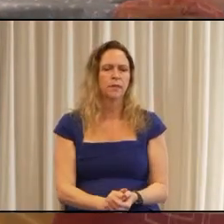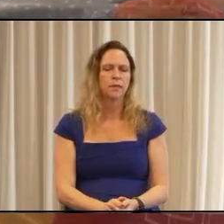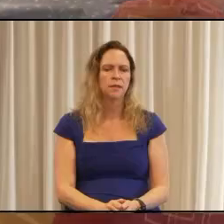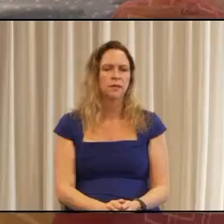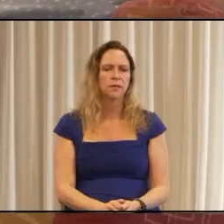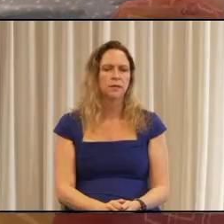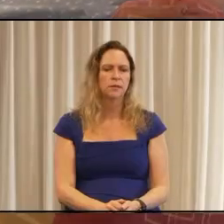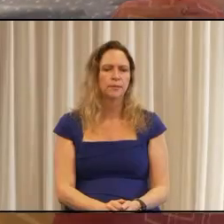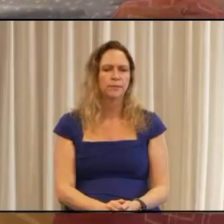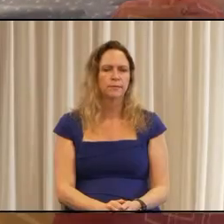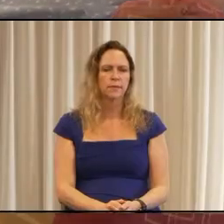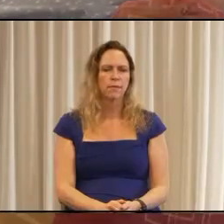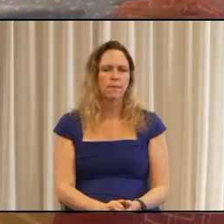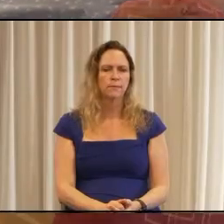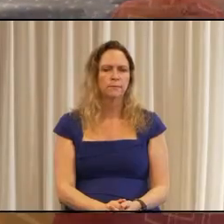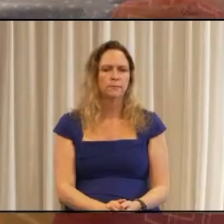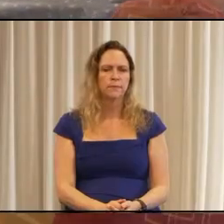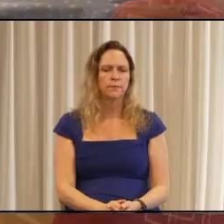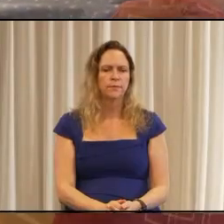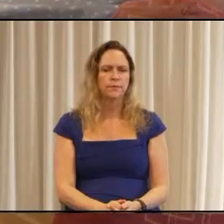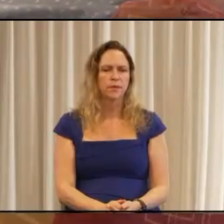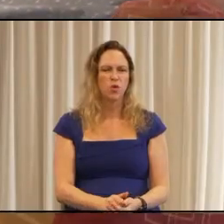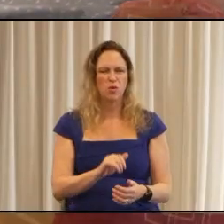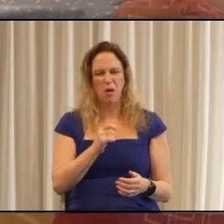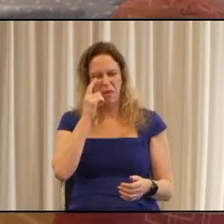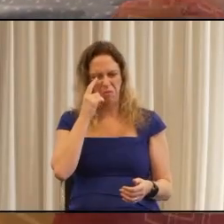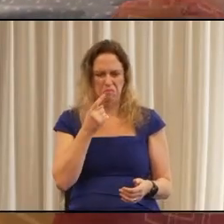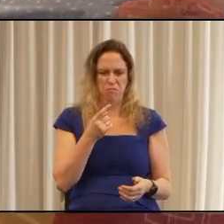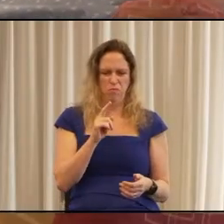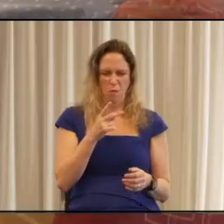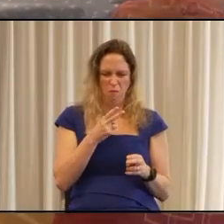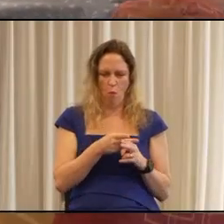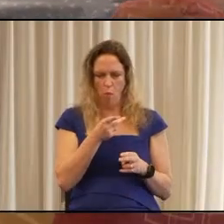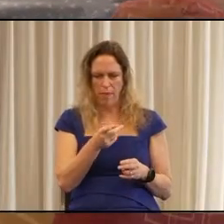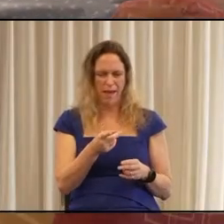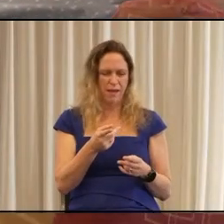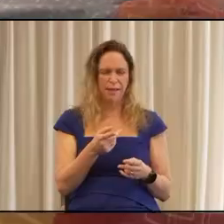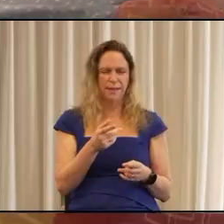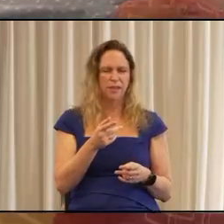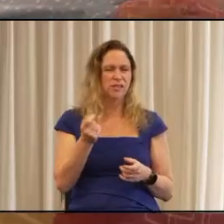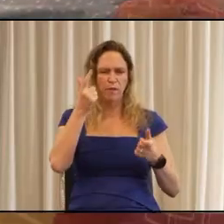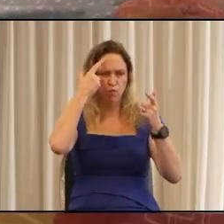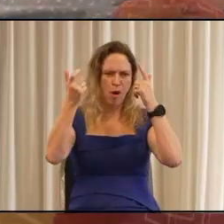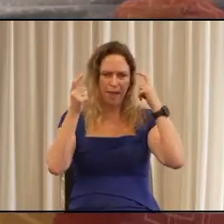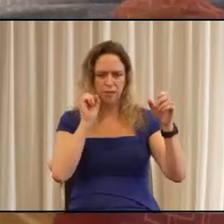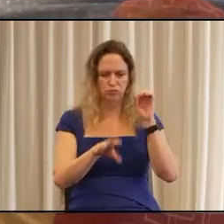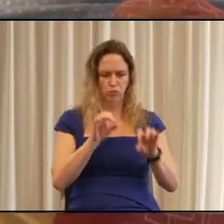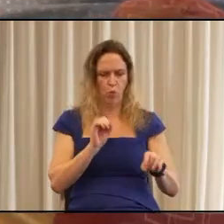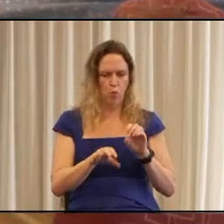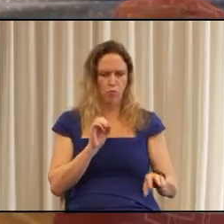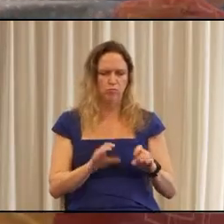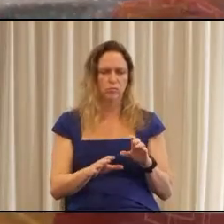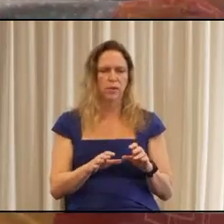can't even figure out that it's anything that's relevant to you, if you write everything down, any random thoughts that anyone comes up with, and it's amazing how